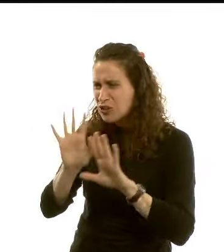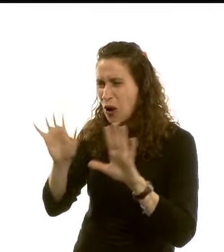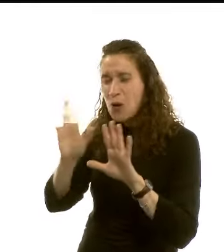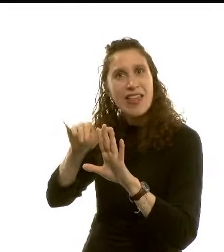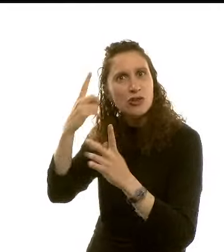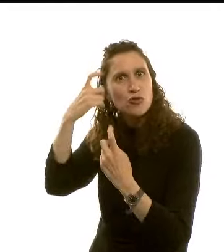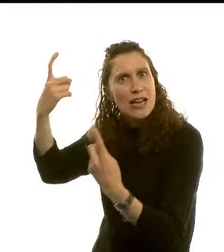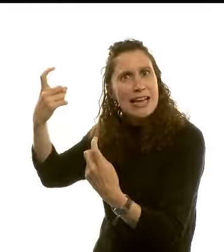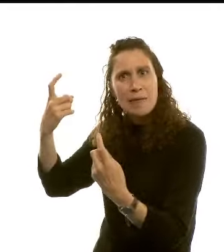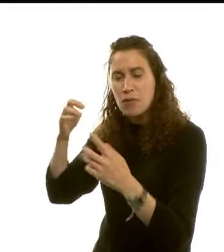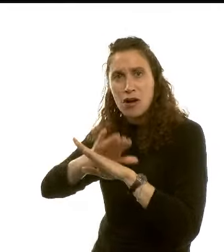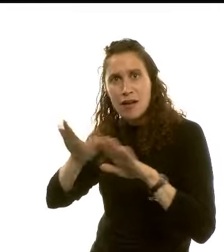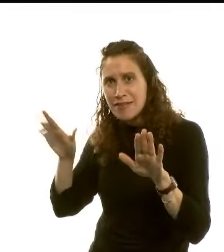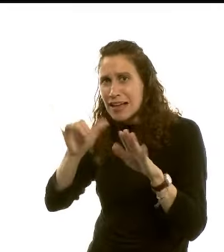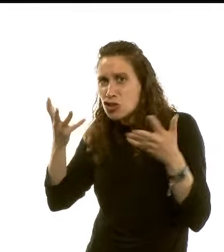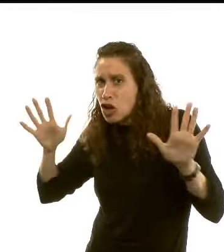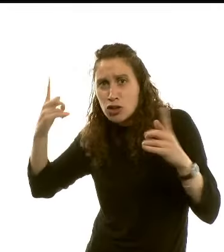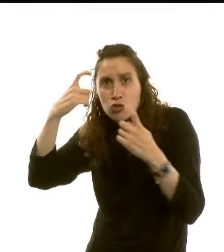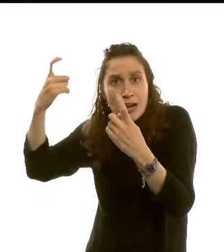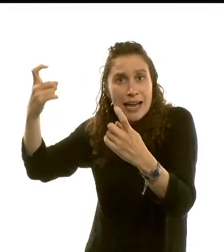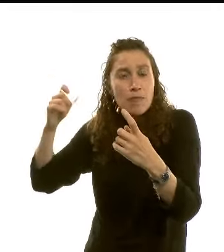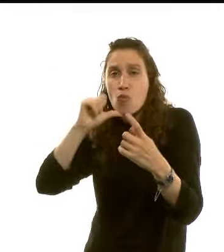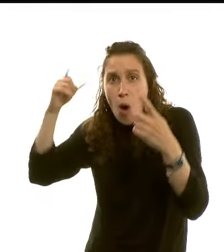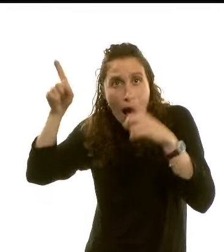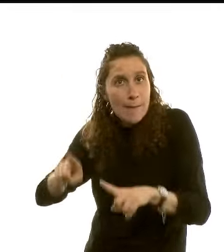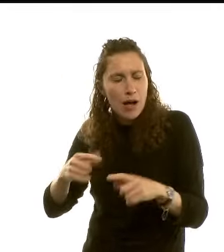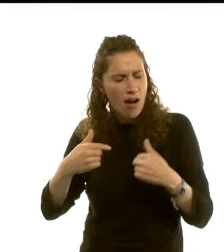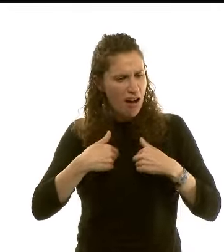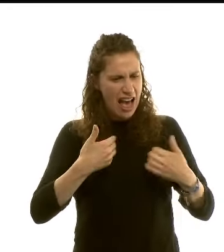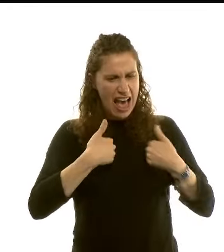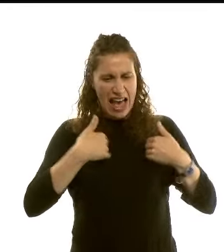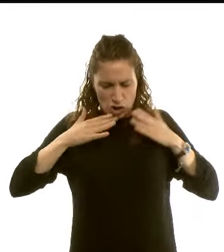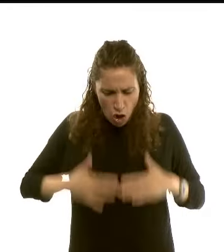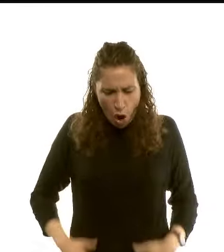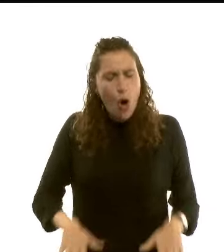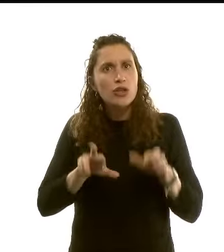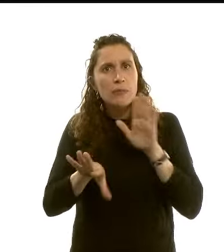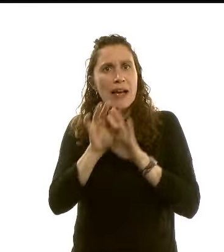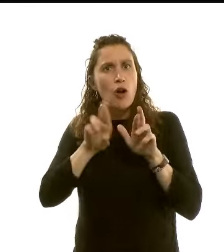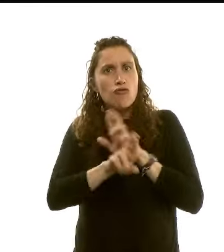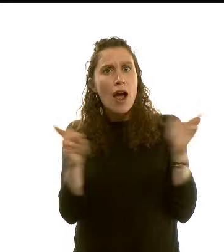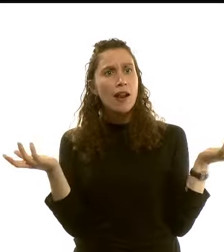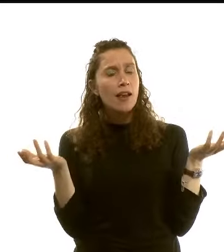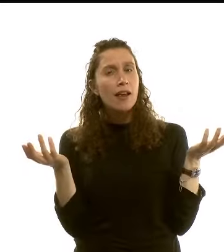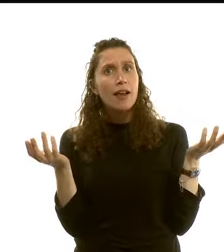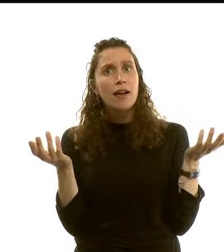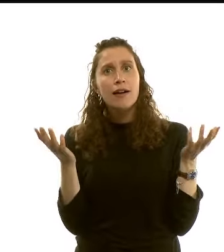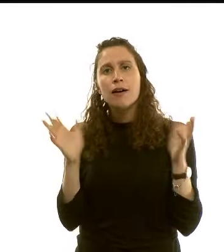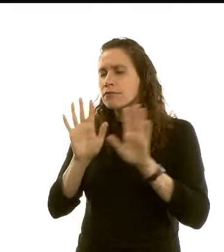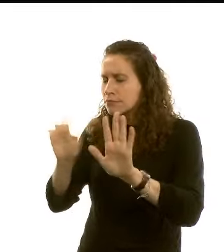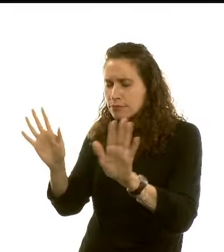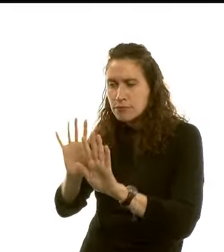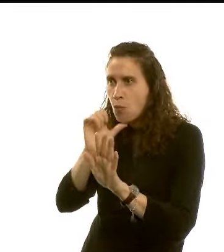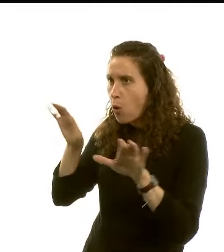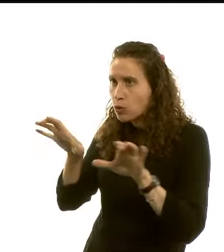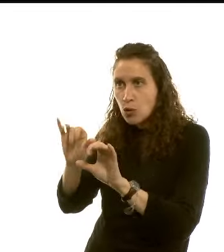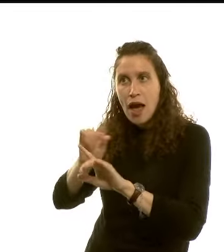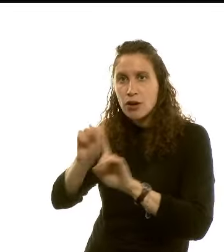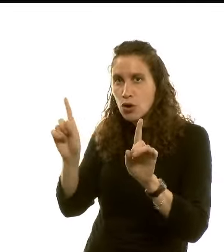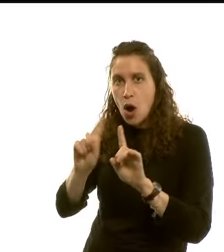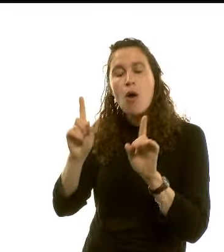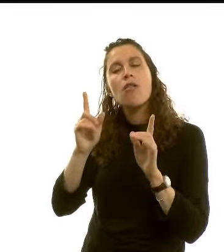about it earlier. Really? It was just a dream, Joel. But I had a jumpsuit picked out and everything, Vic. You should see it. We're not going to be doing that. Instead, let's